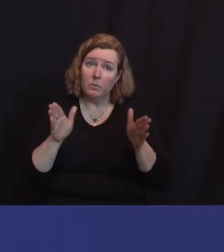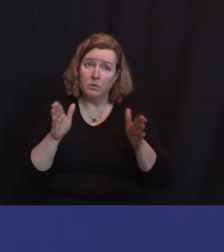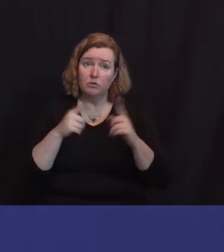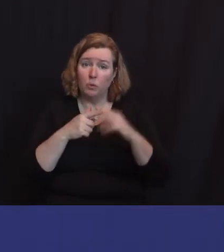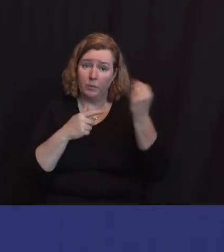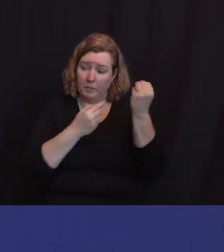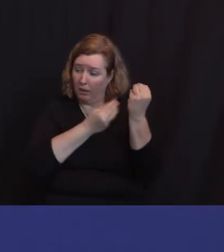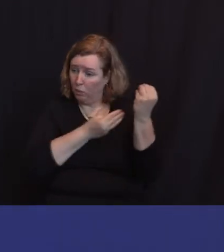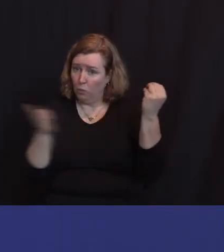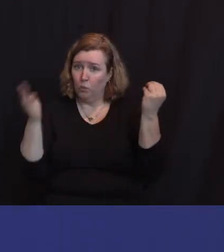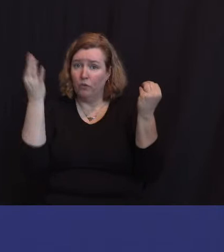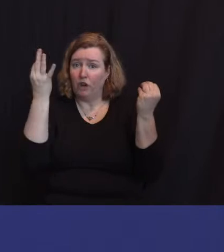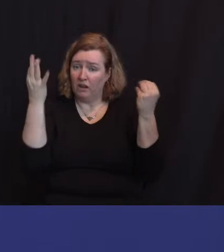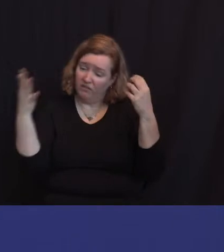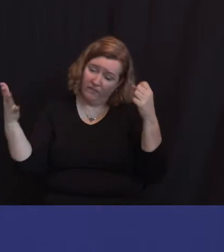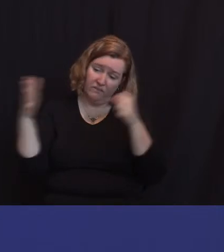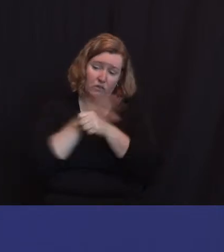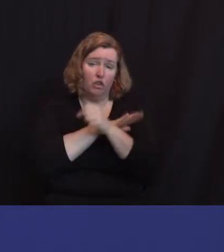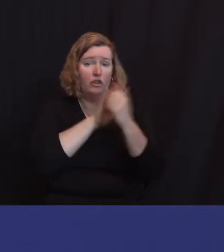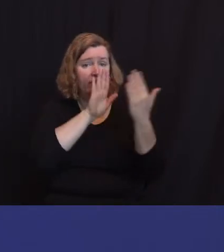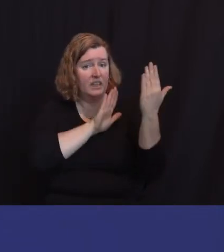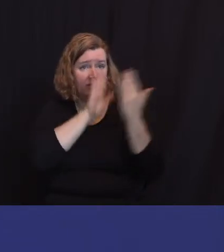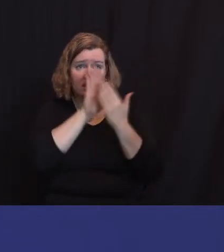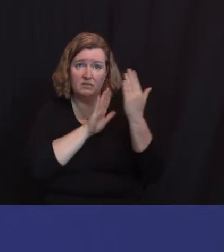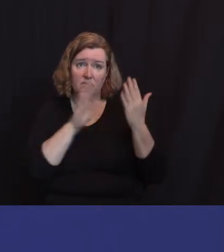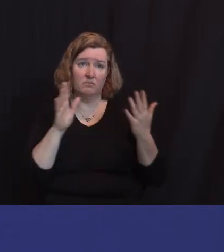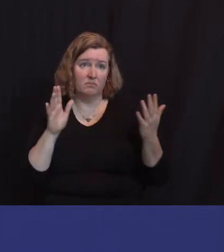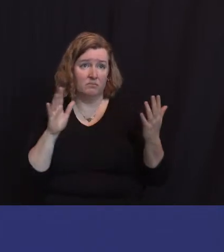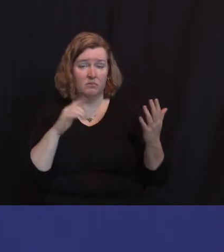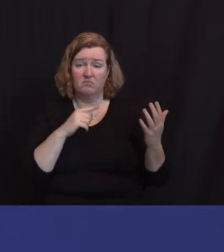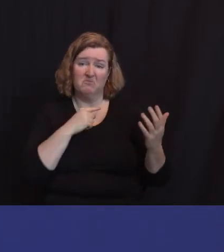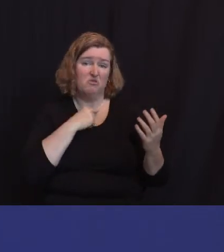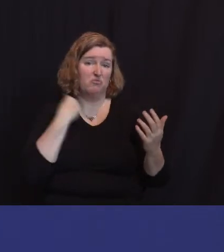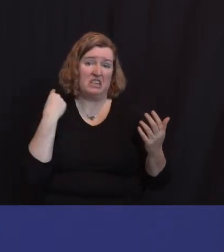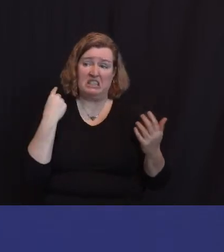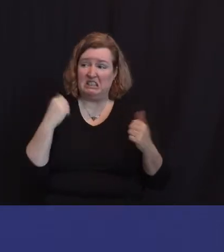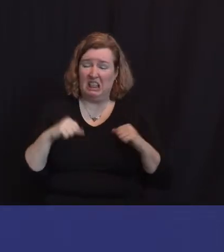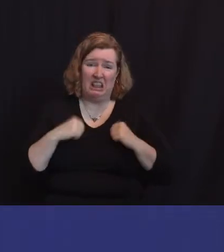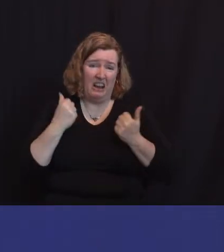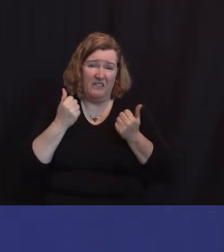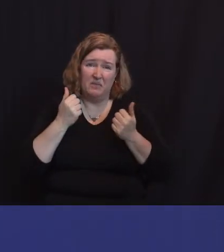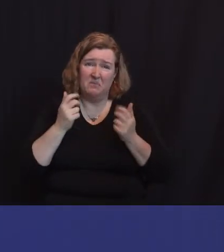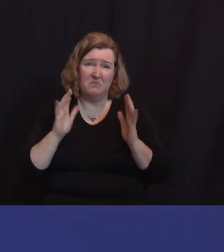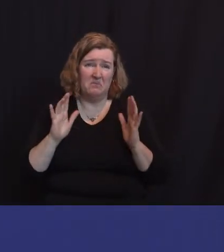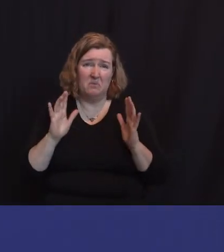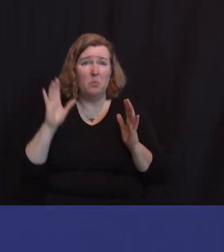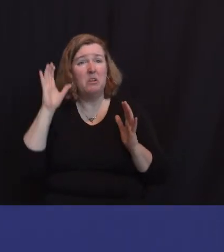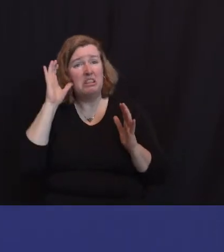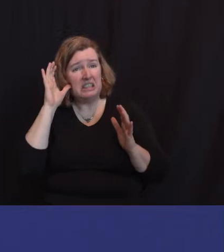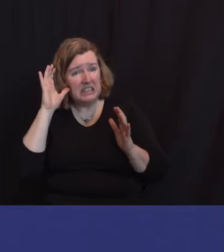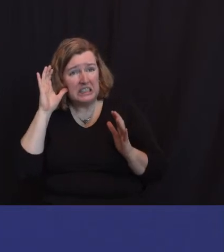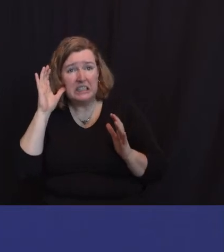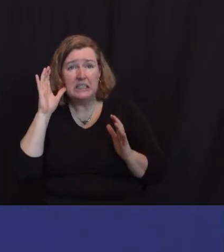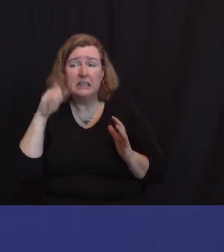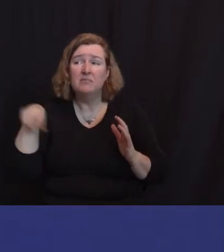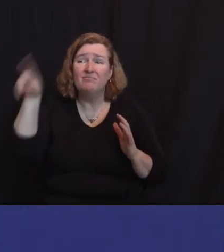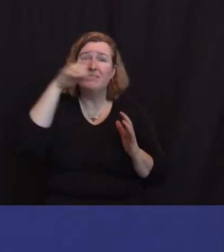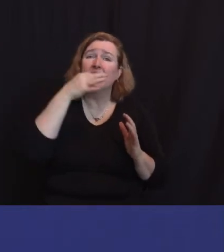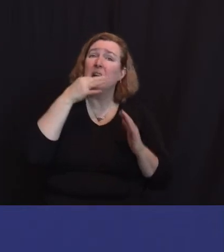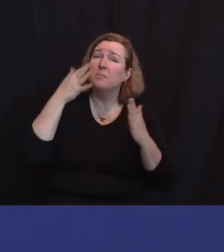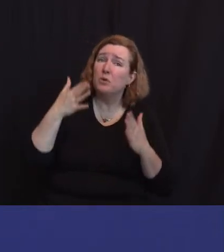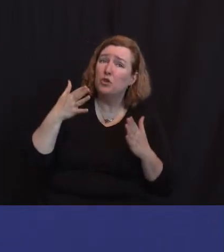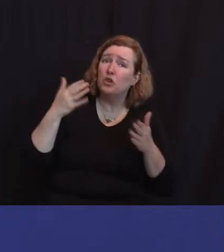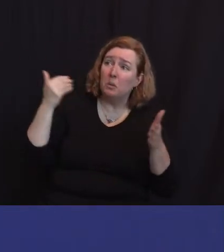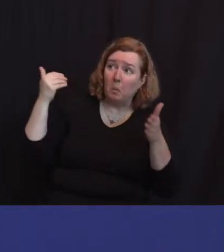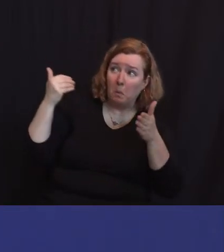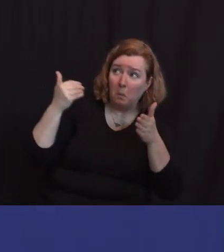person, but we're not putting people's lives at risk. So we owe guidance between now and whenever the right date is to make sure if by going to school